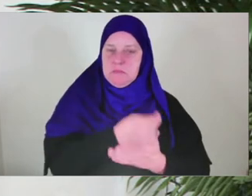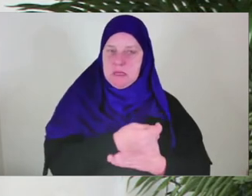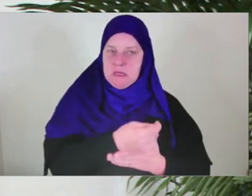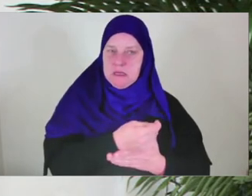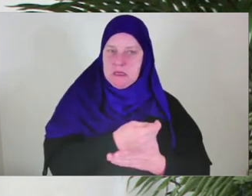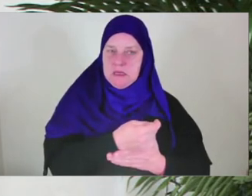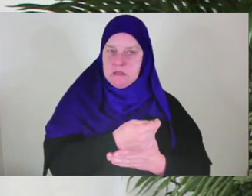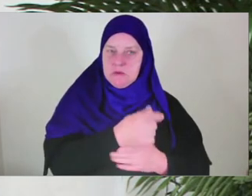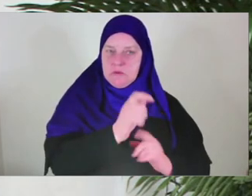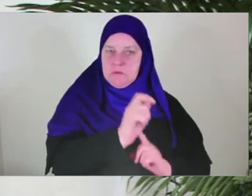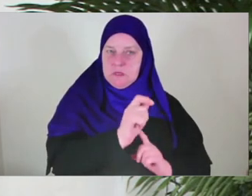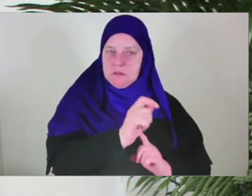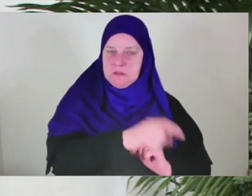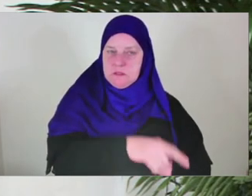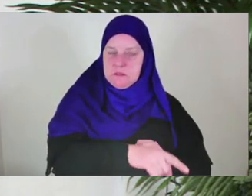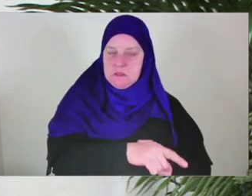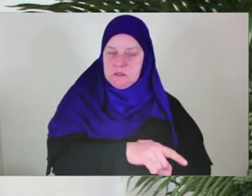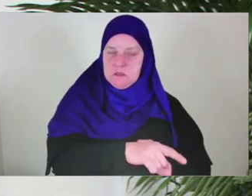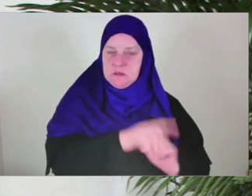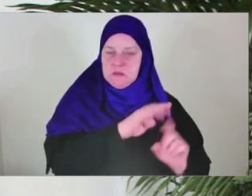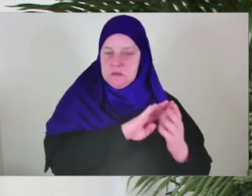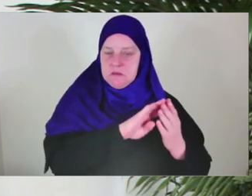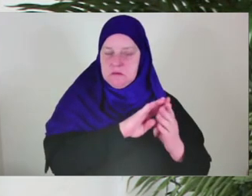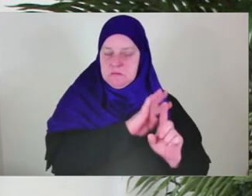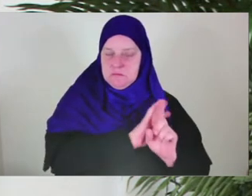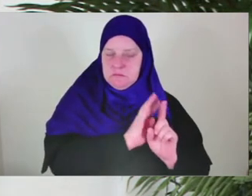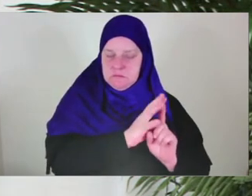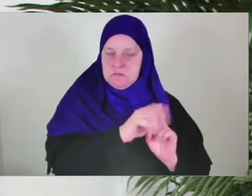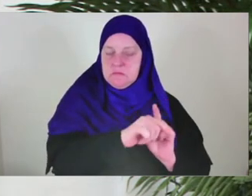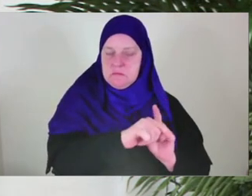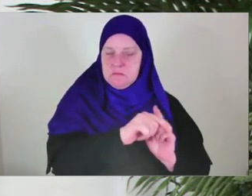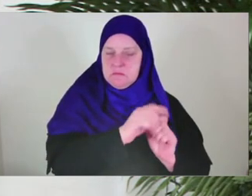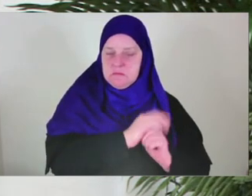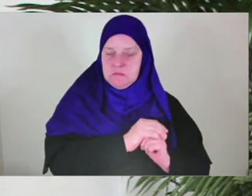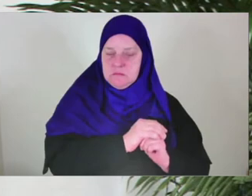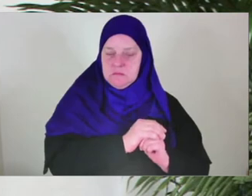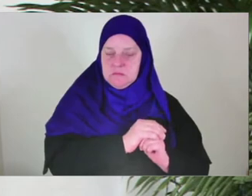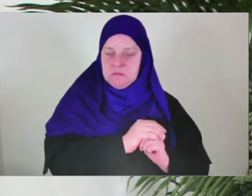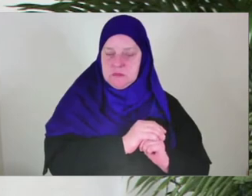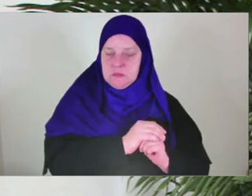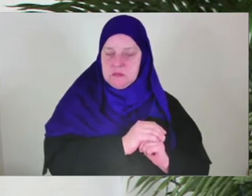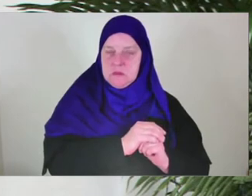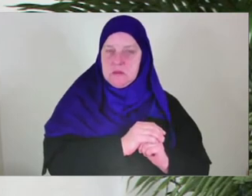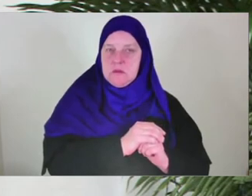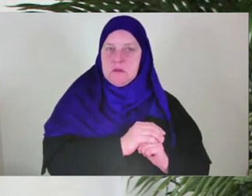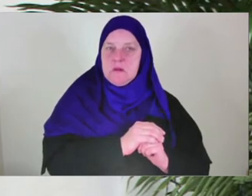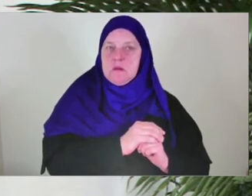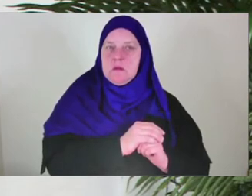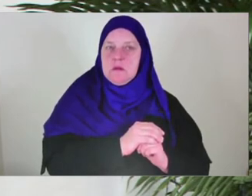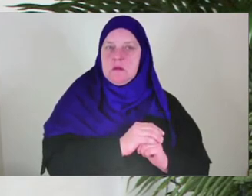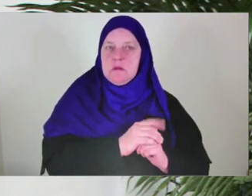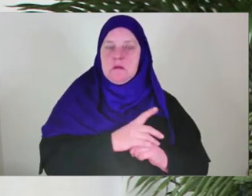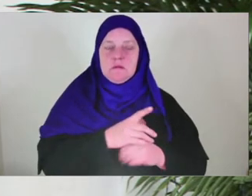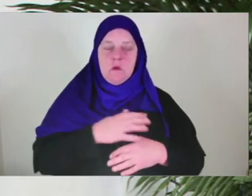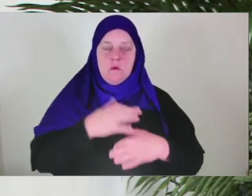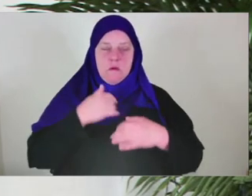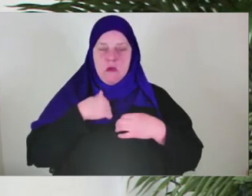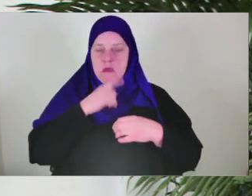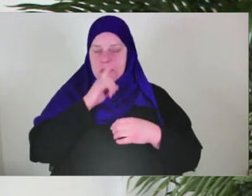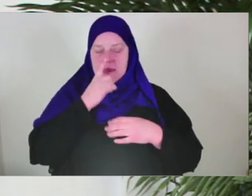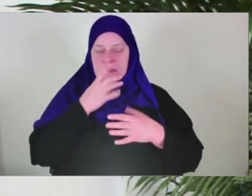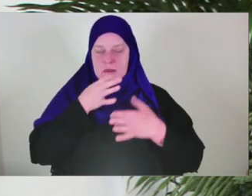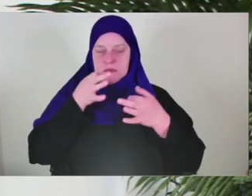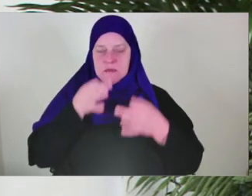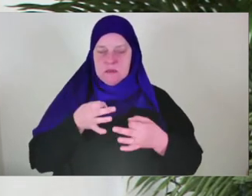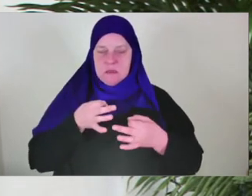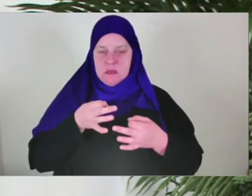do taqleed of. It is not something that I as an individual can make the decision myself to spend